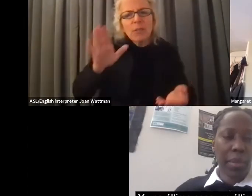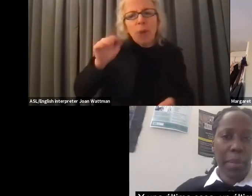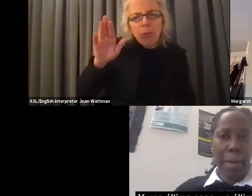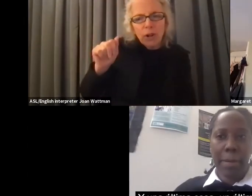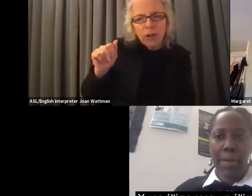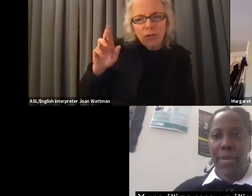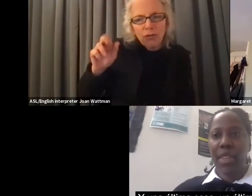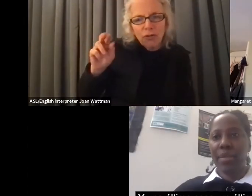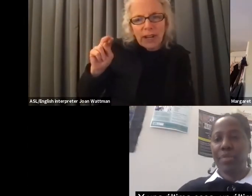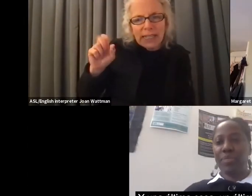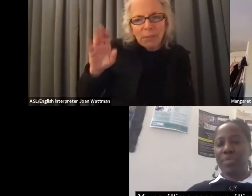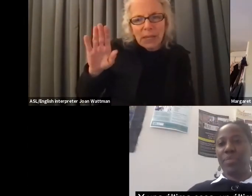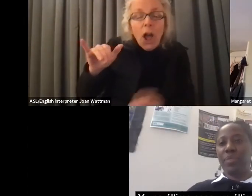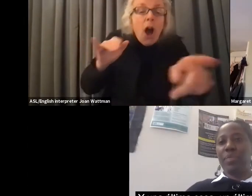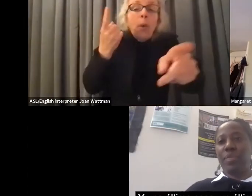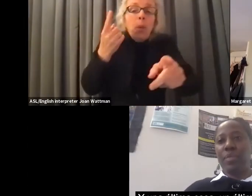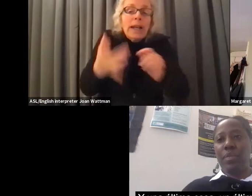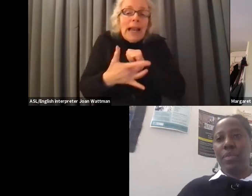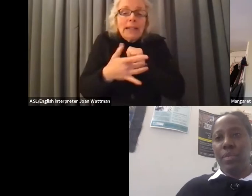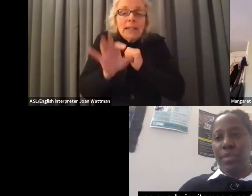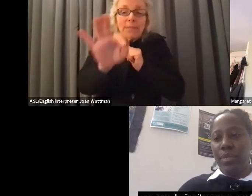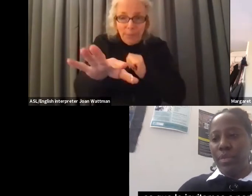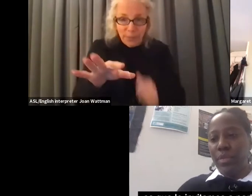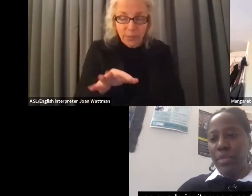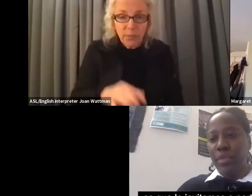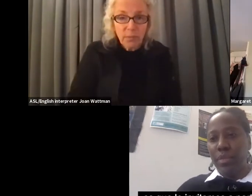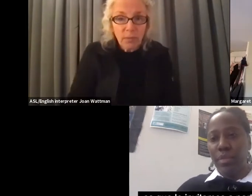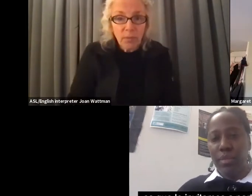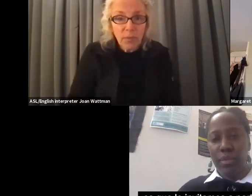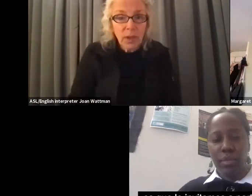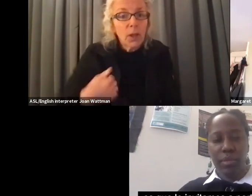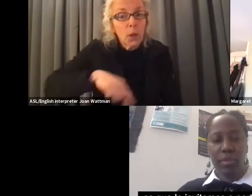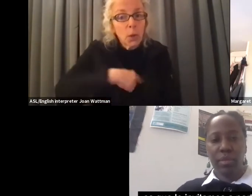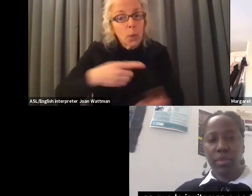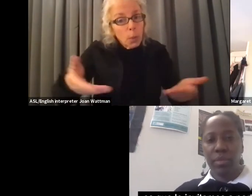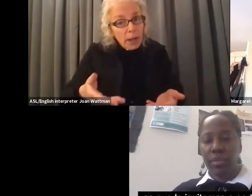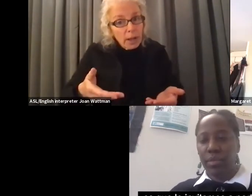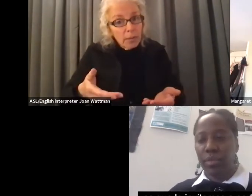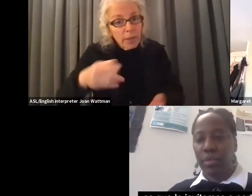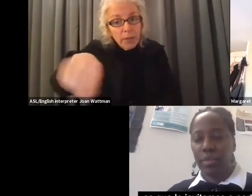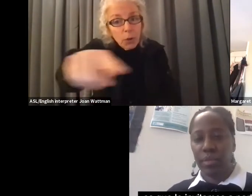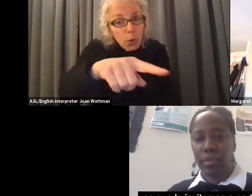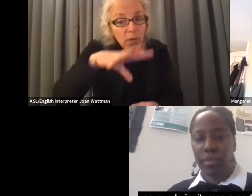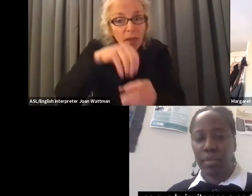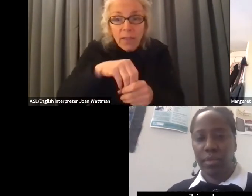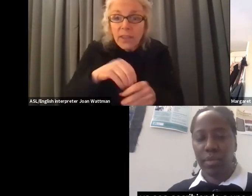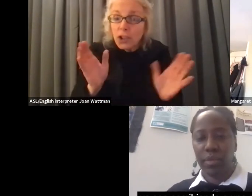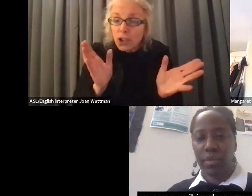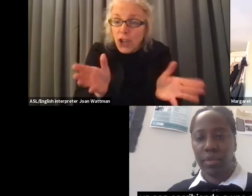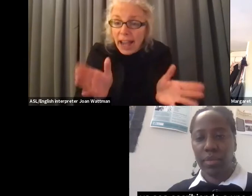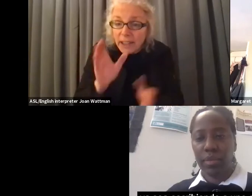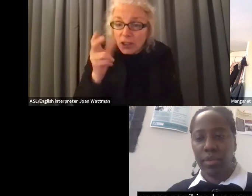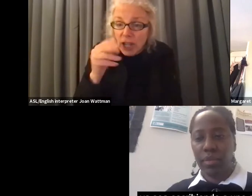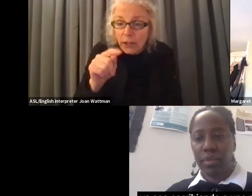last technical detail is that we welcome you to participate in the chat,